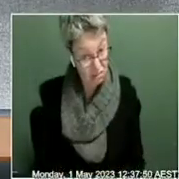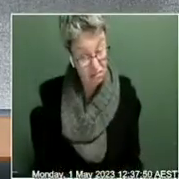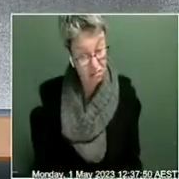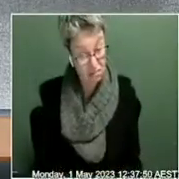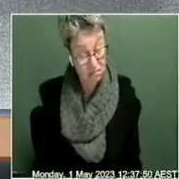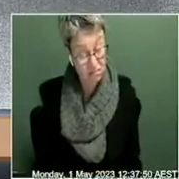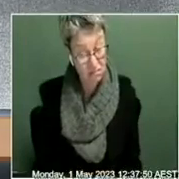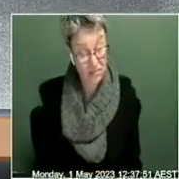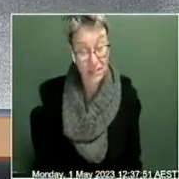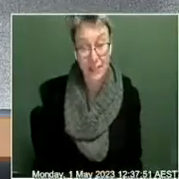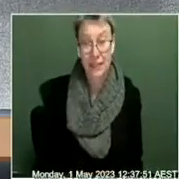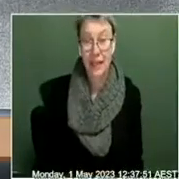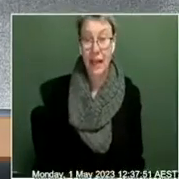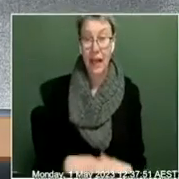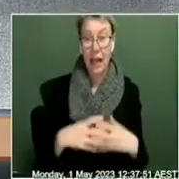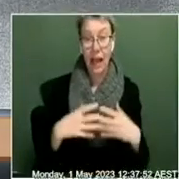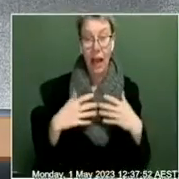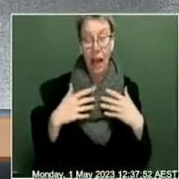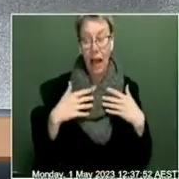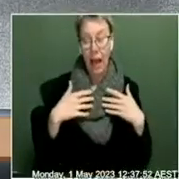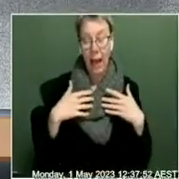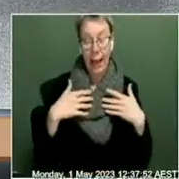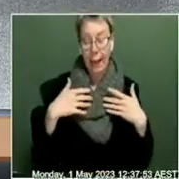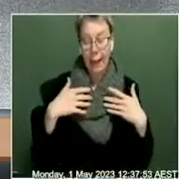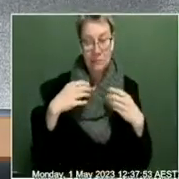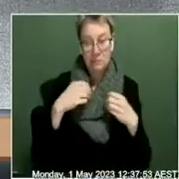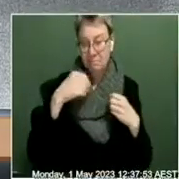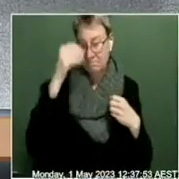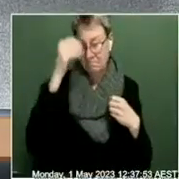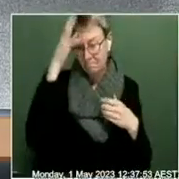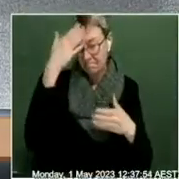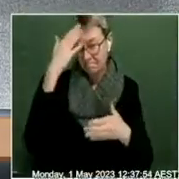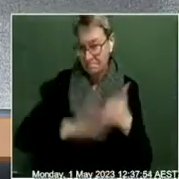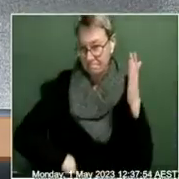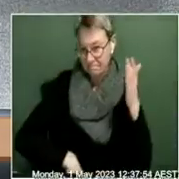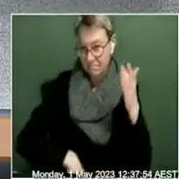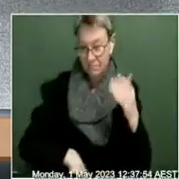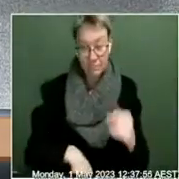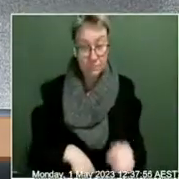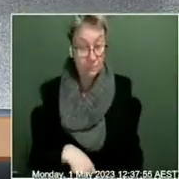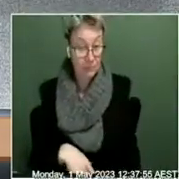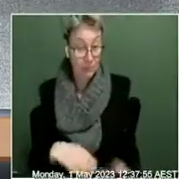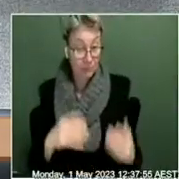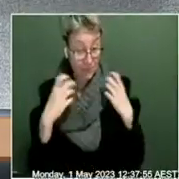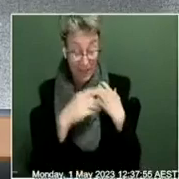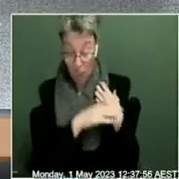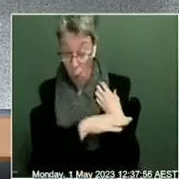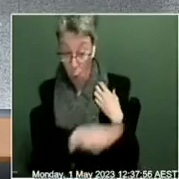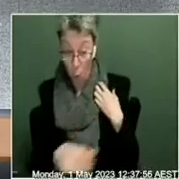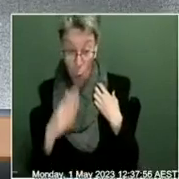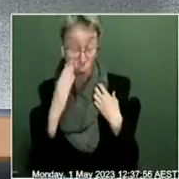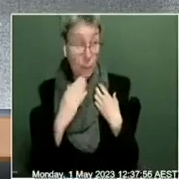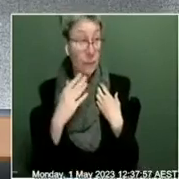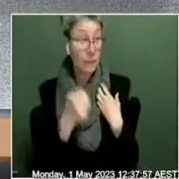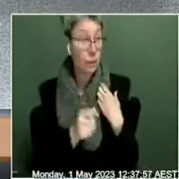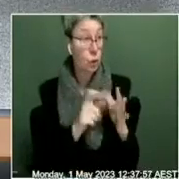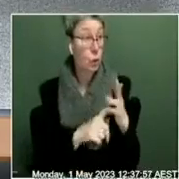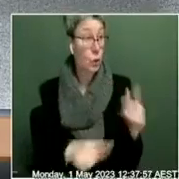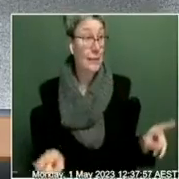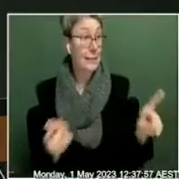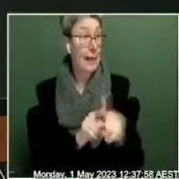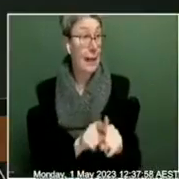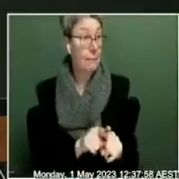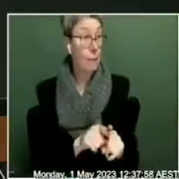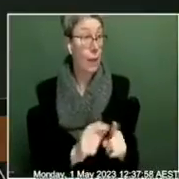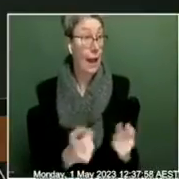comes in, that's not centred around the person or holistic of the person. Would you agree with that? That every woman gets the